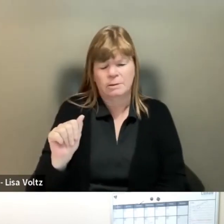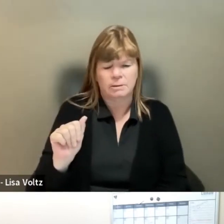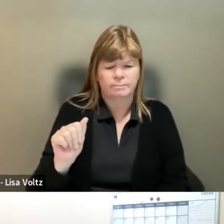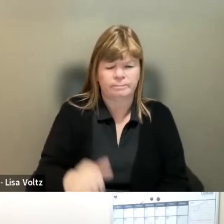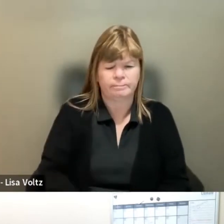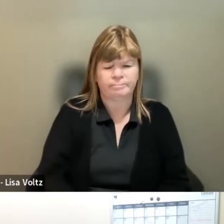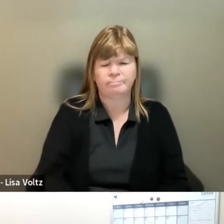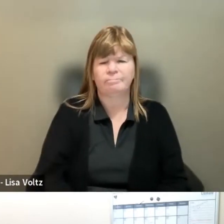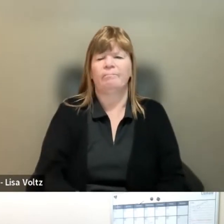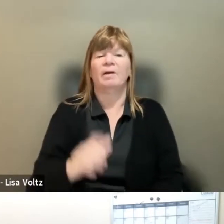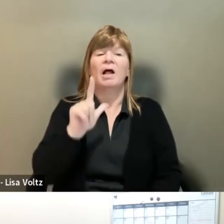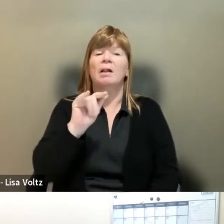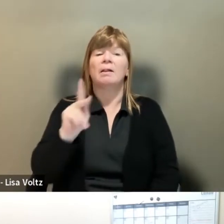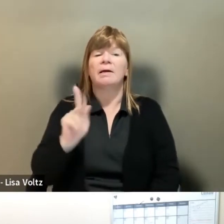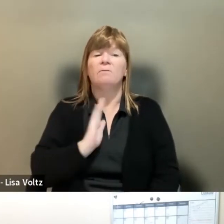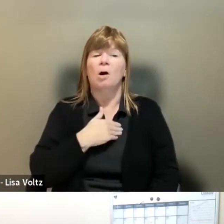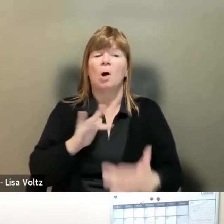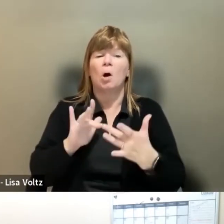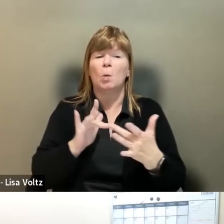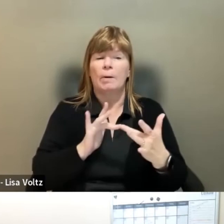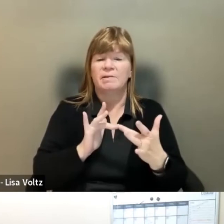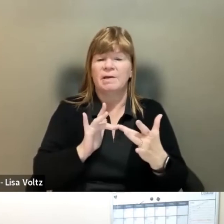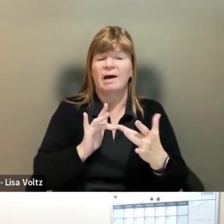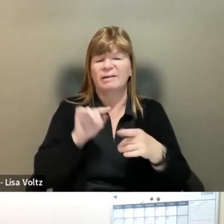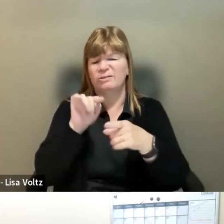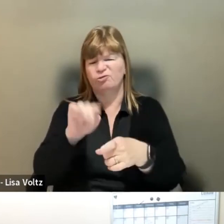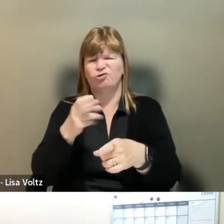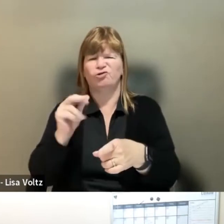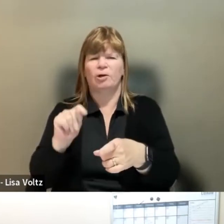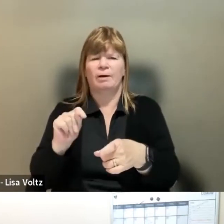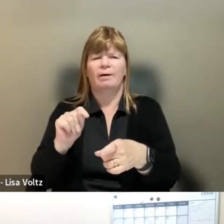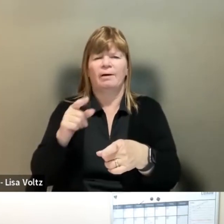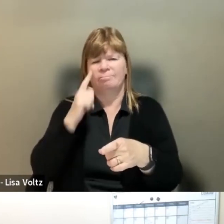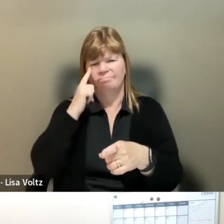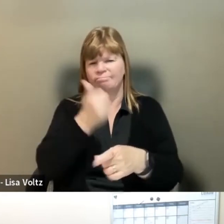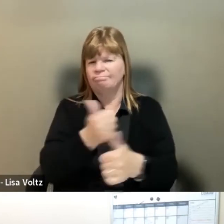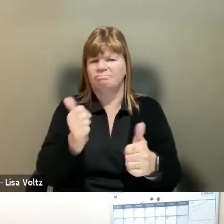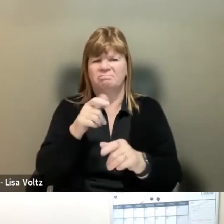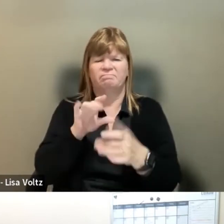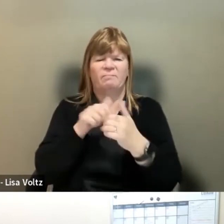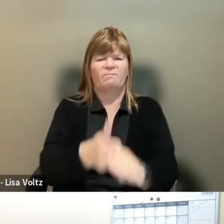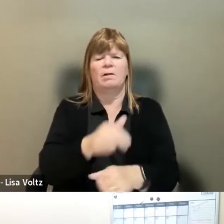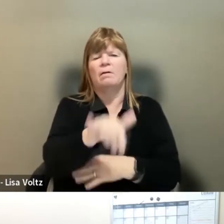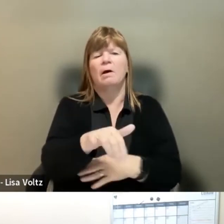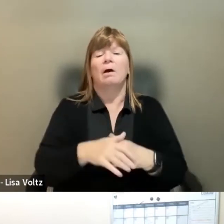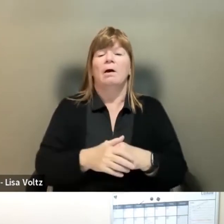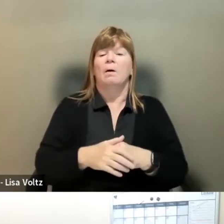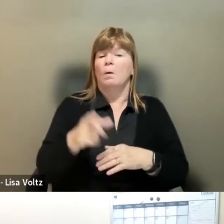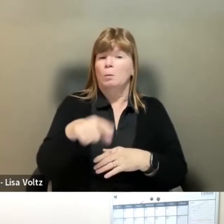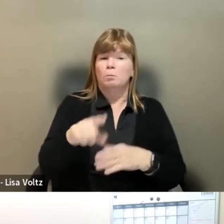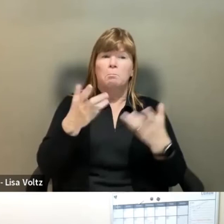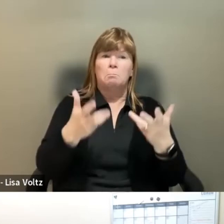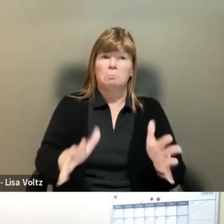our website, I think, is in the chat, so you can follow that. As you all probably